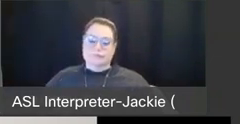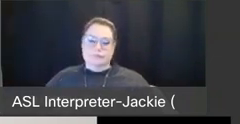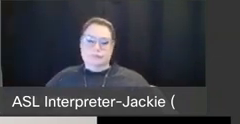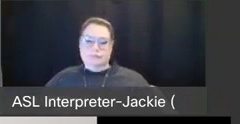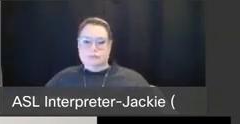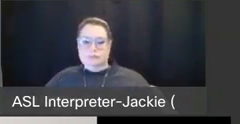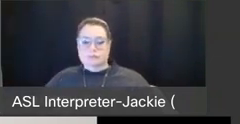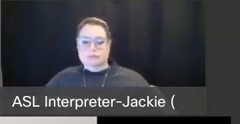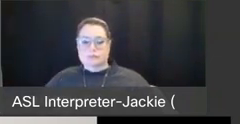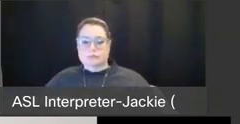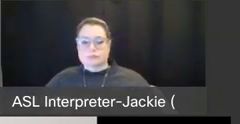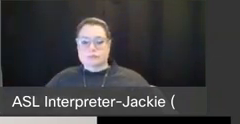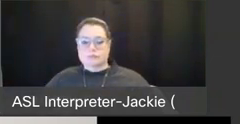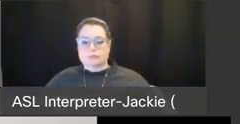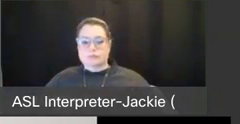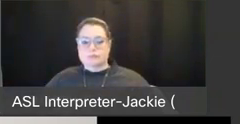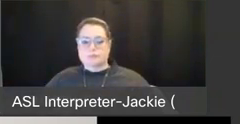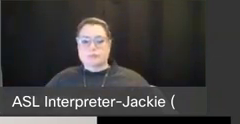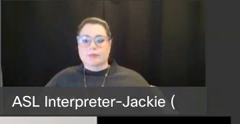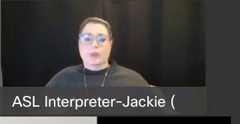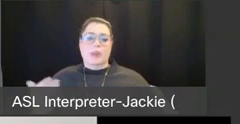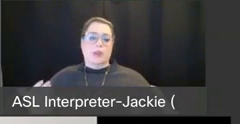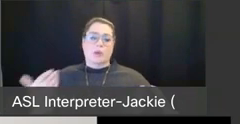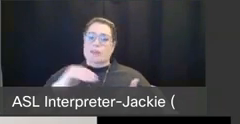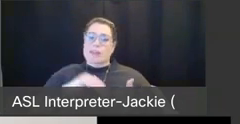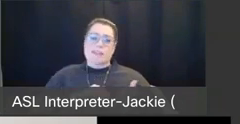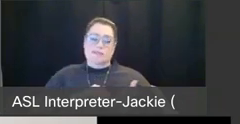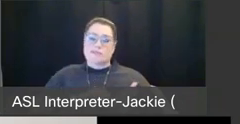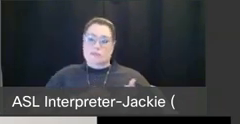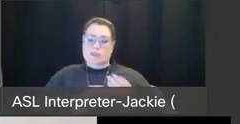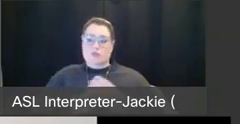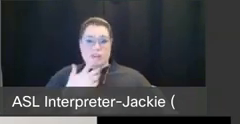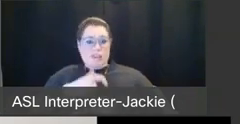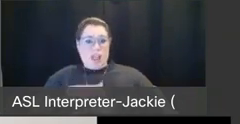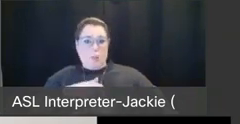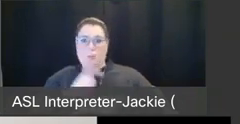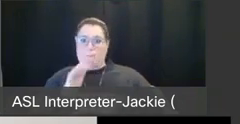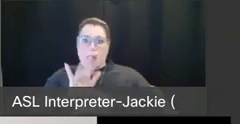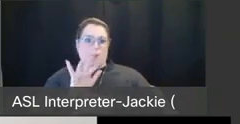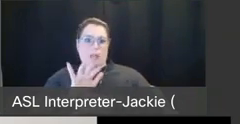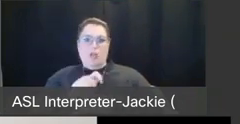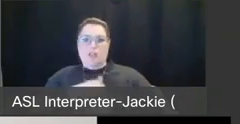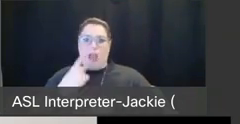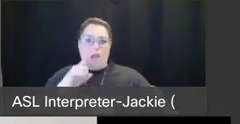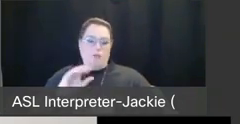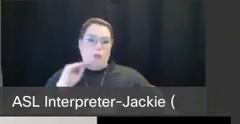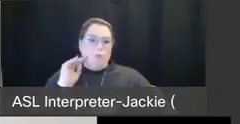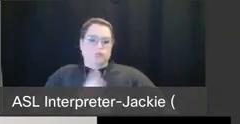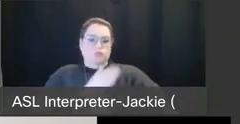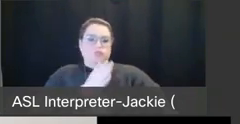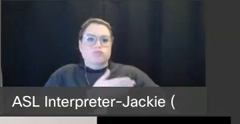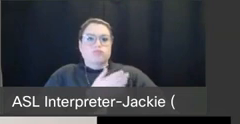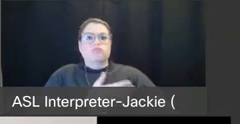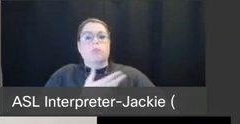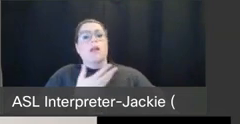So especially with spring and storms, we've seen an uptick in companies coming door to